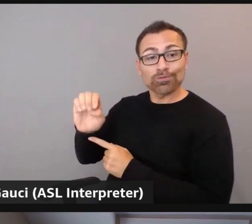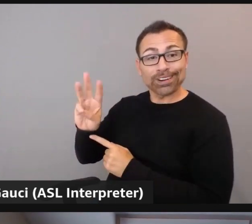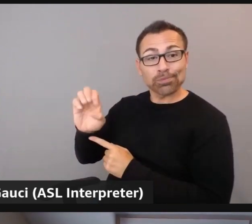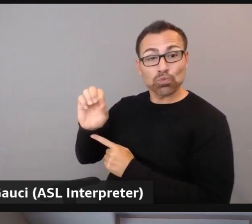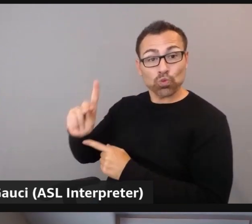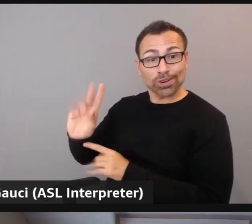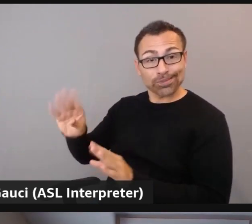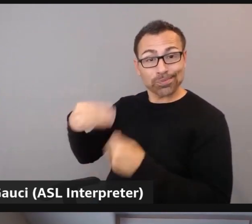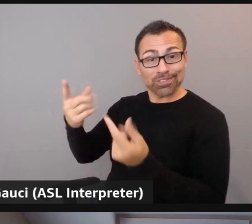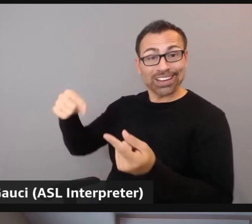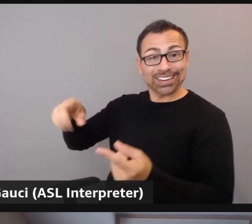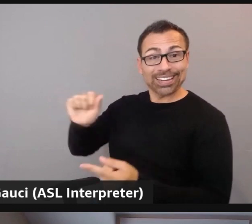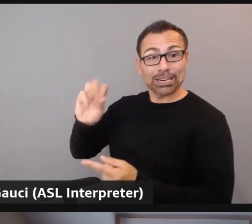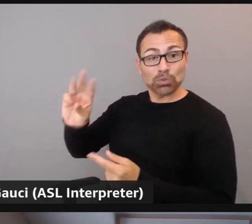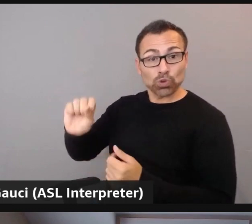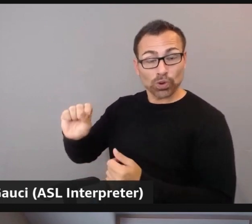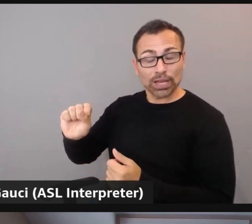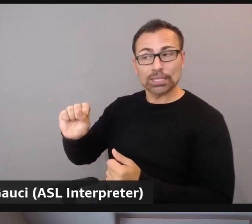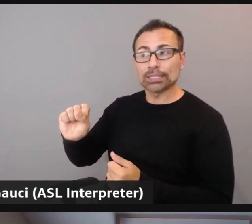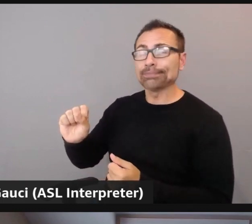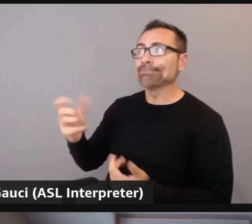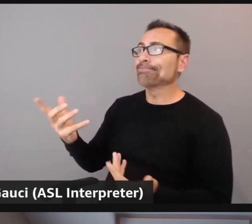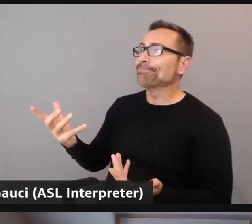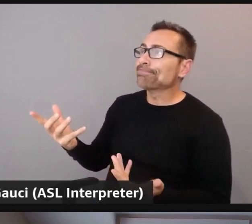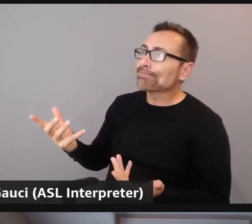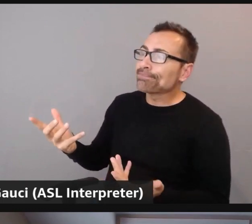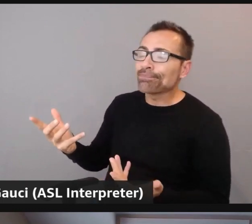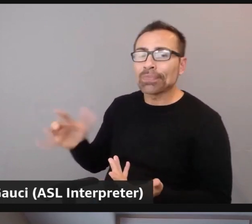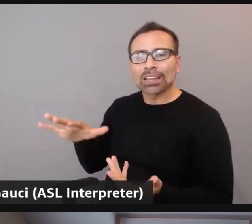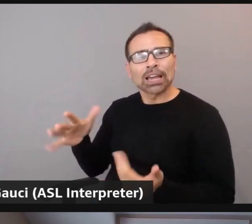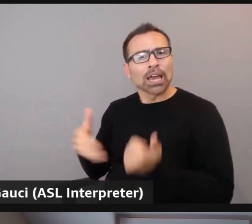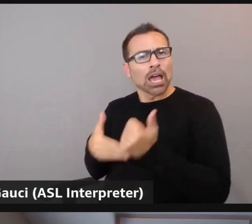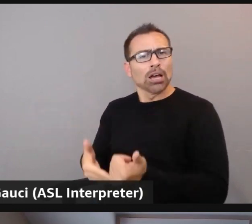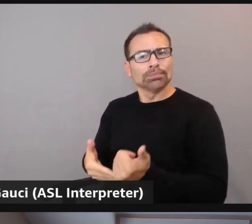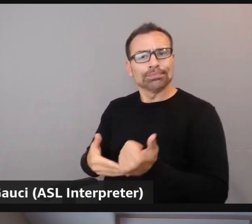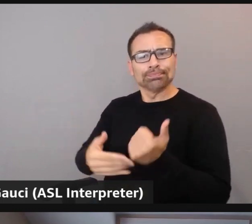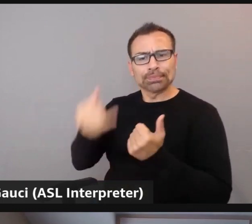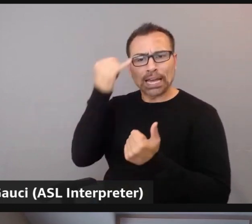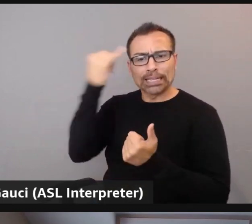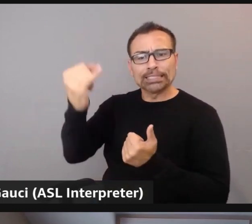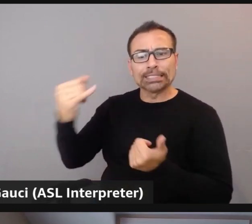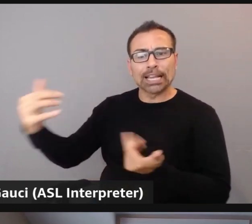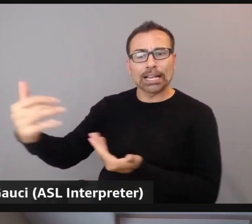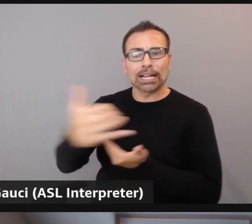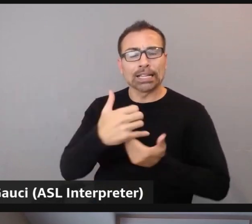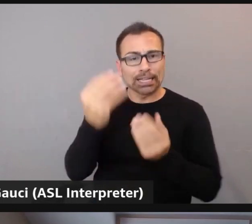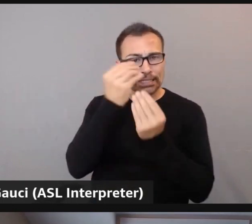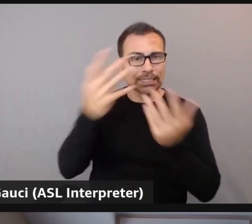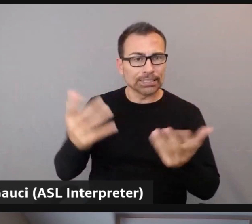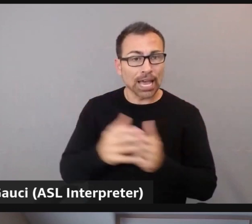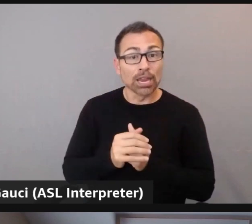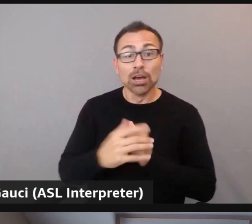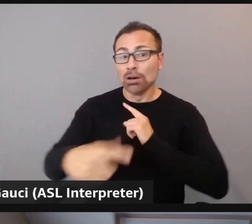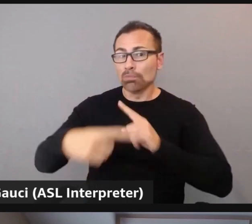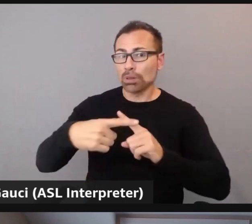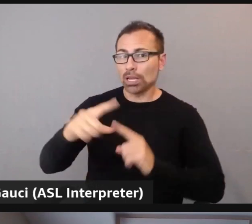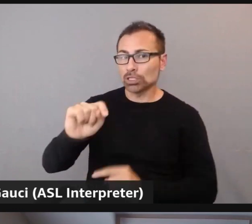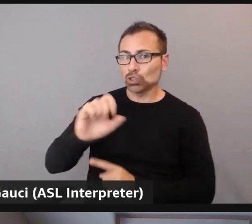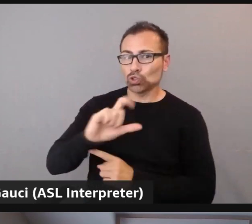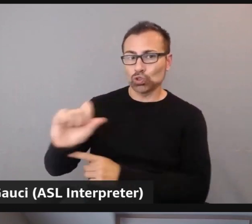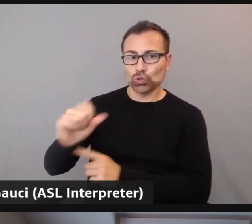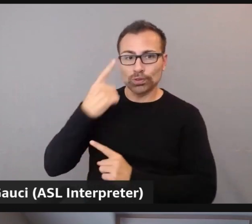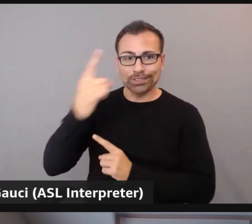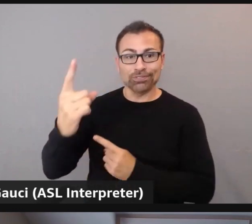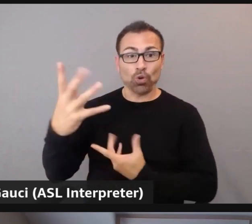at AWS, kind of help that idea of collecting the data as well, and also the tools that we're doing to ingest that. One of